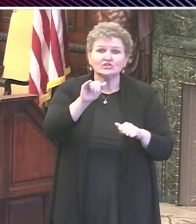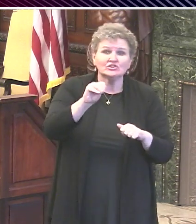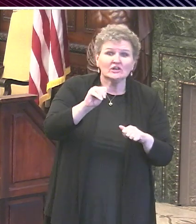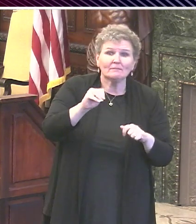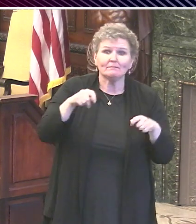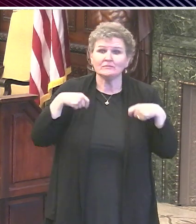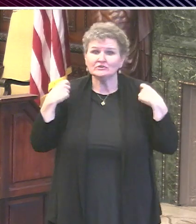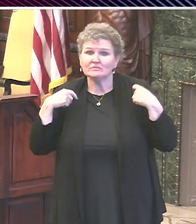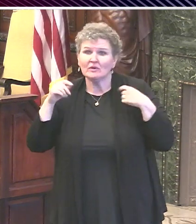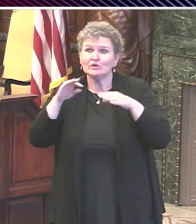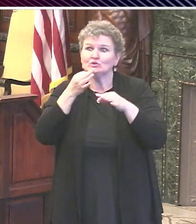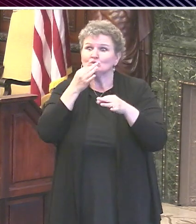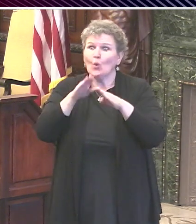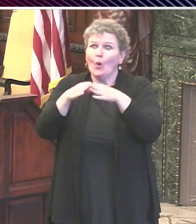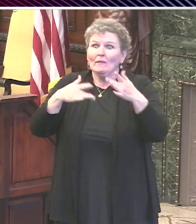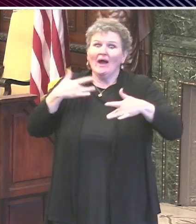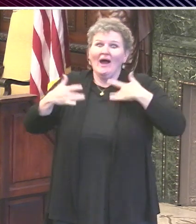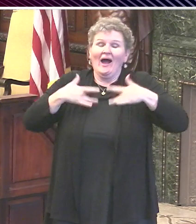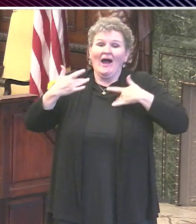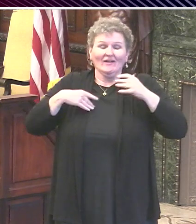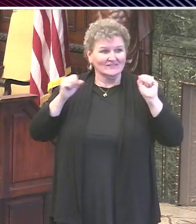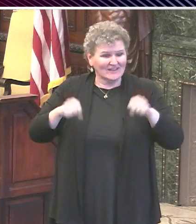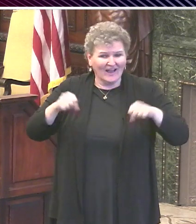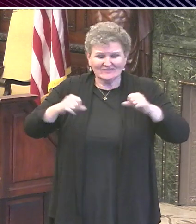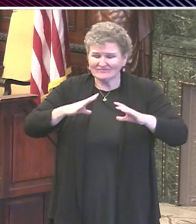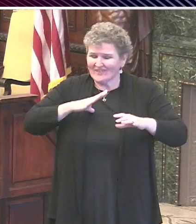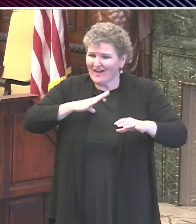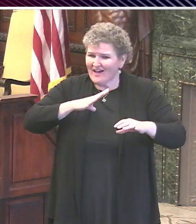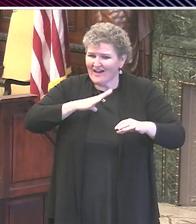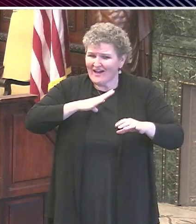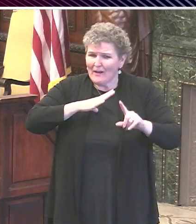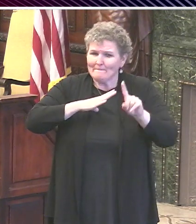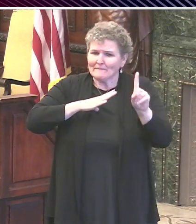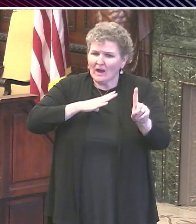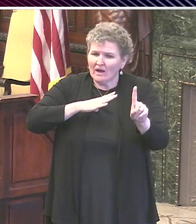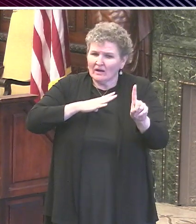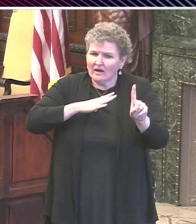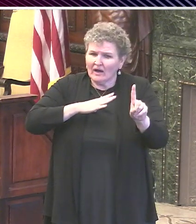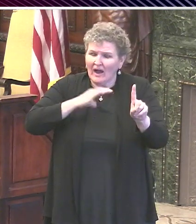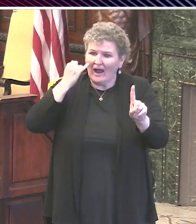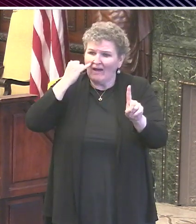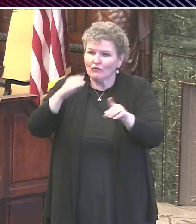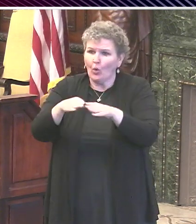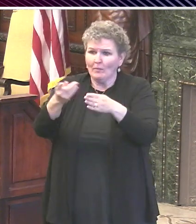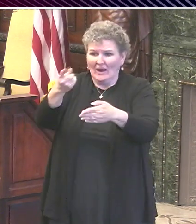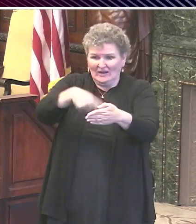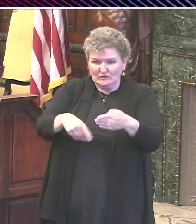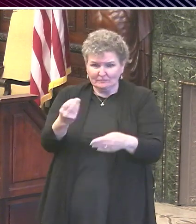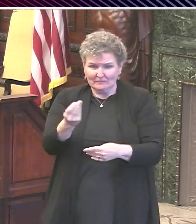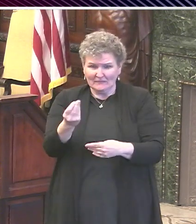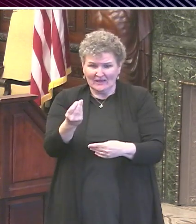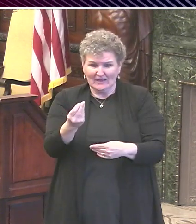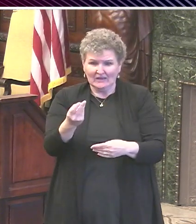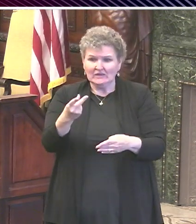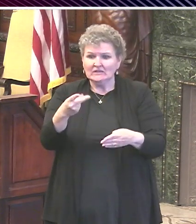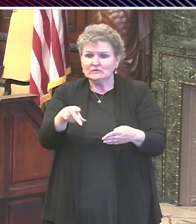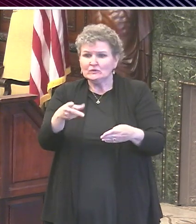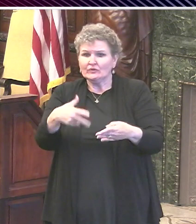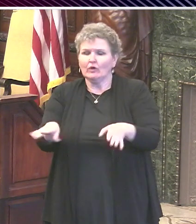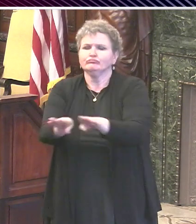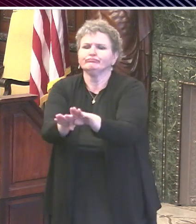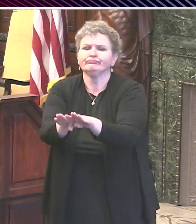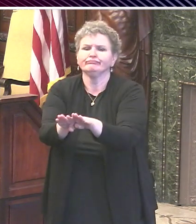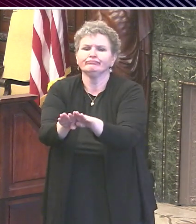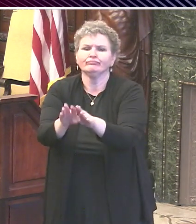opportunity have to be aware that they may open and then in a few weeks have to turn around and shut again. But we want to give people the opportunity to have that exercise, which is good